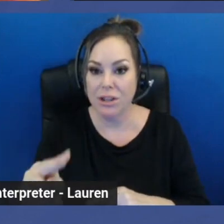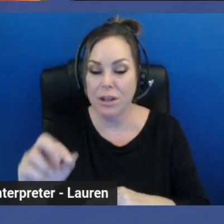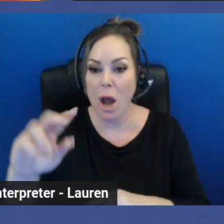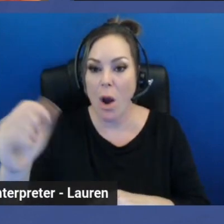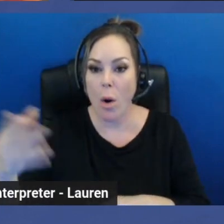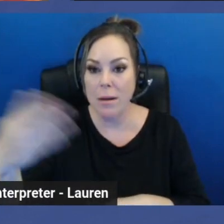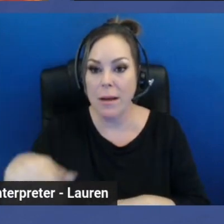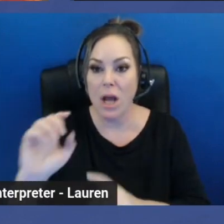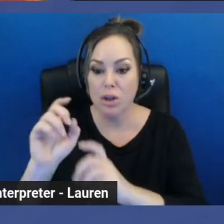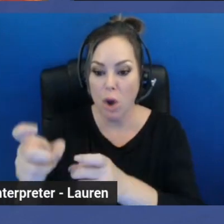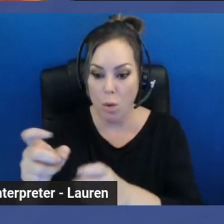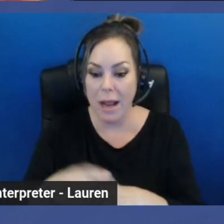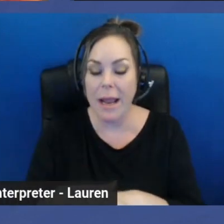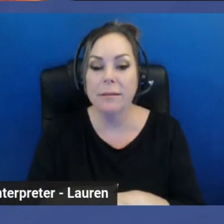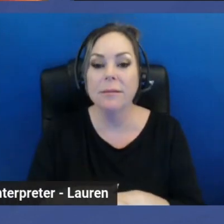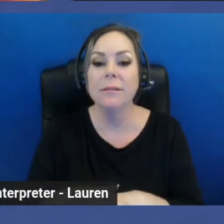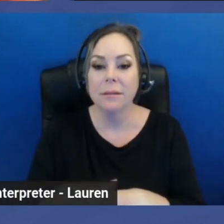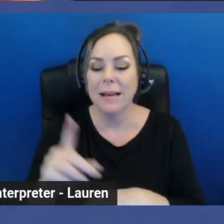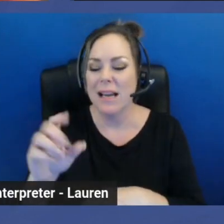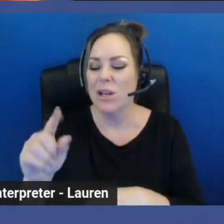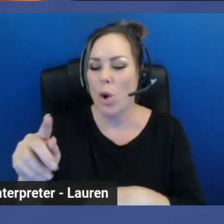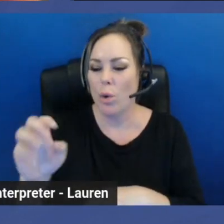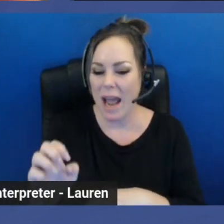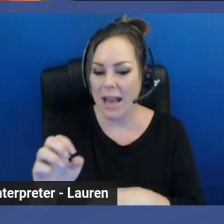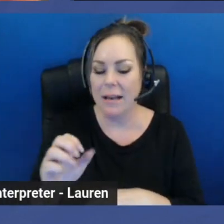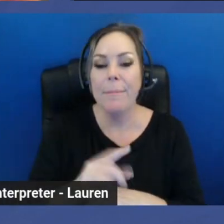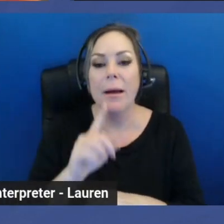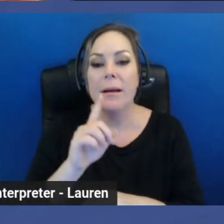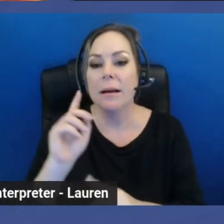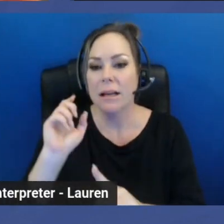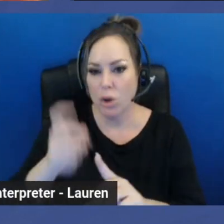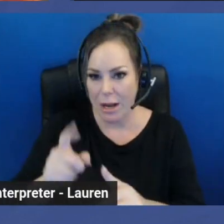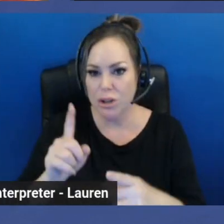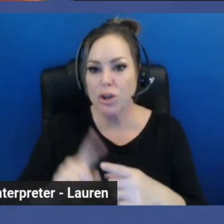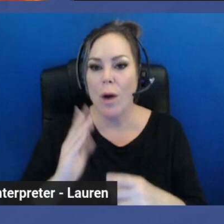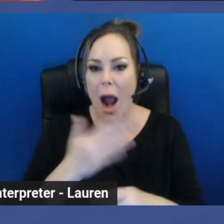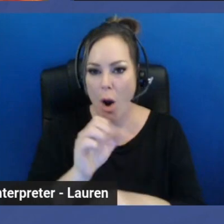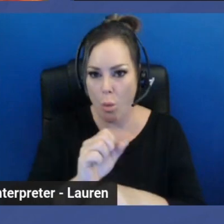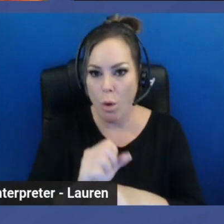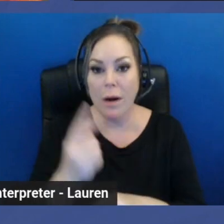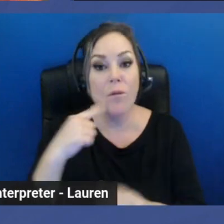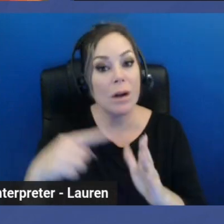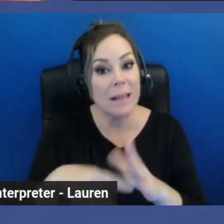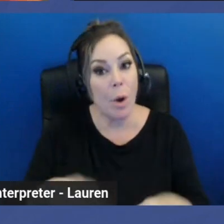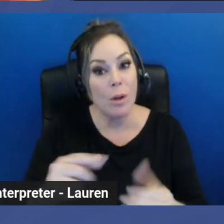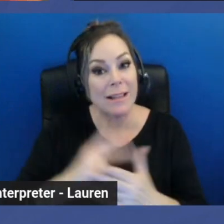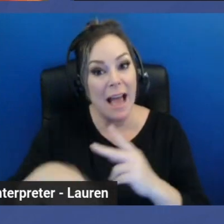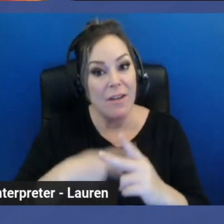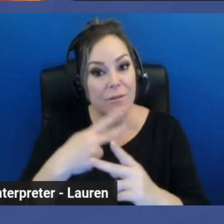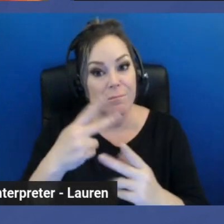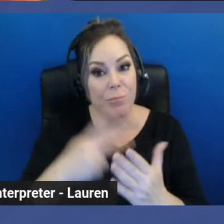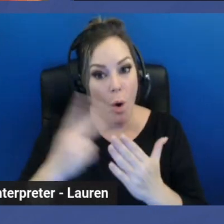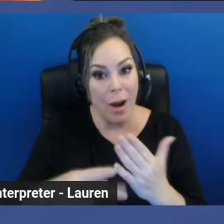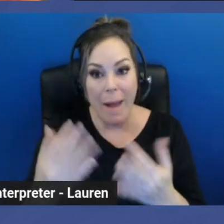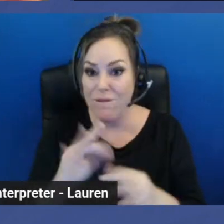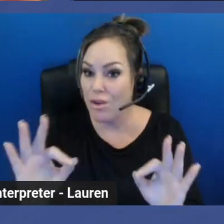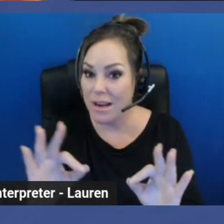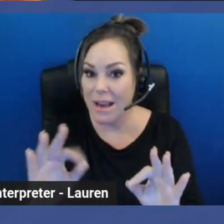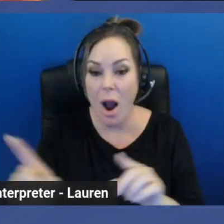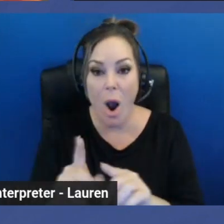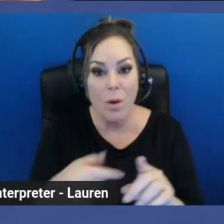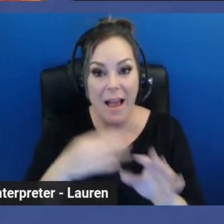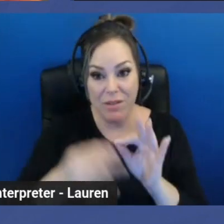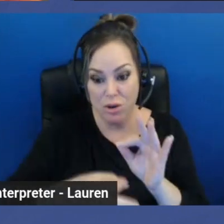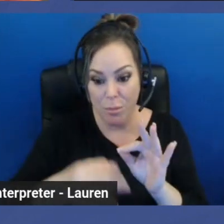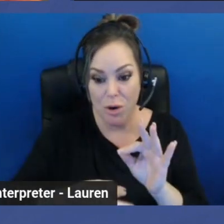woodhullfoundation.org/donate, make a donation to support the great work we do at Woodhull, which includes hosting programs like this, which are free and will always include interpretation